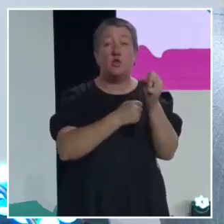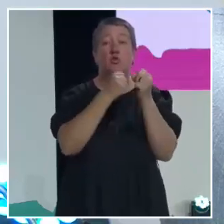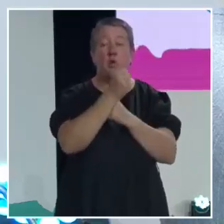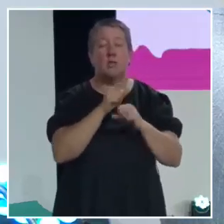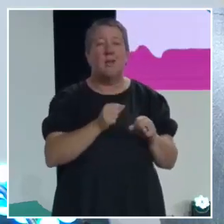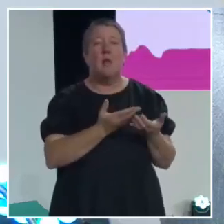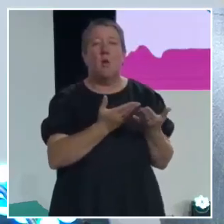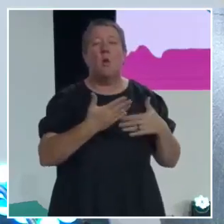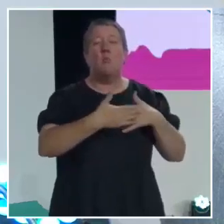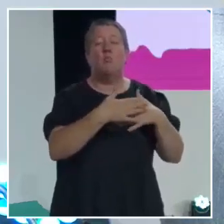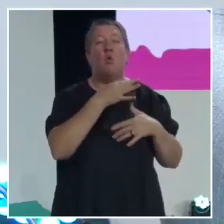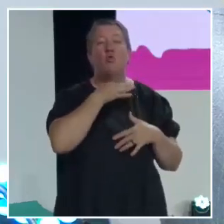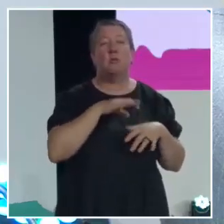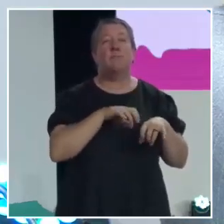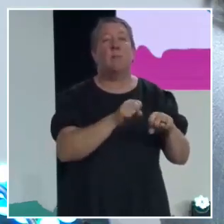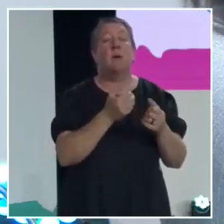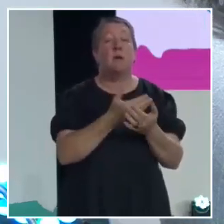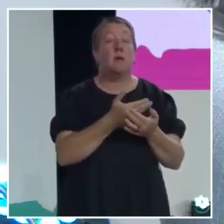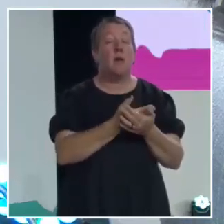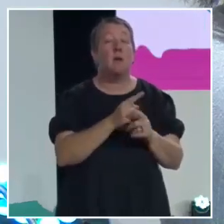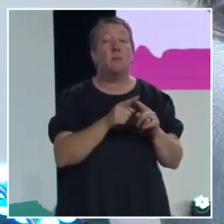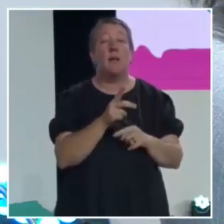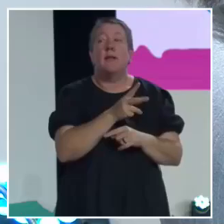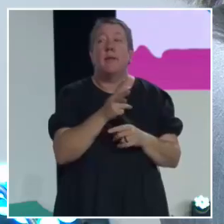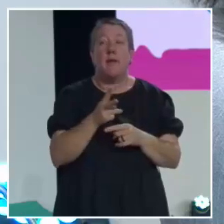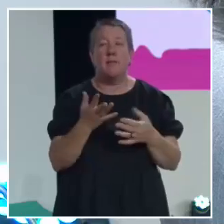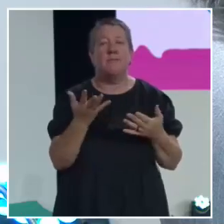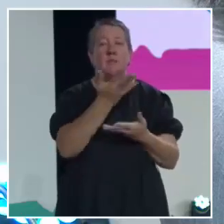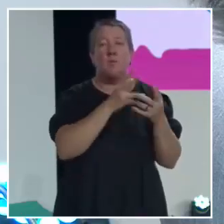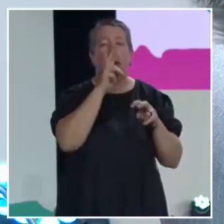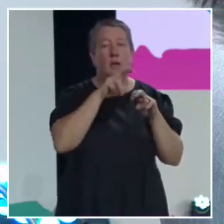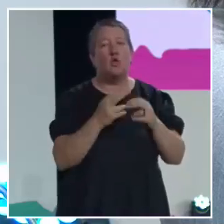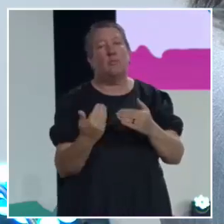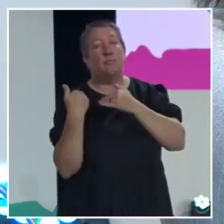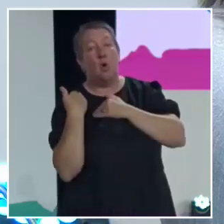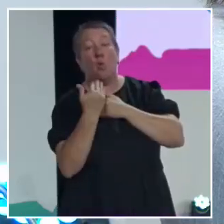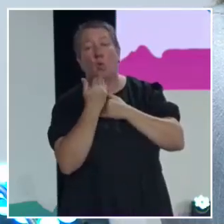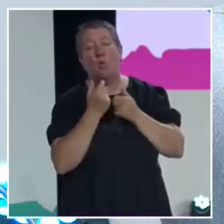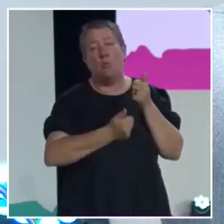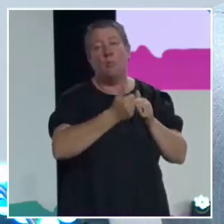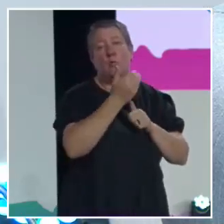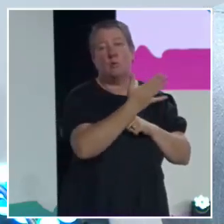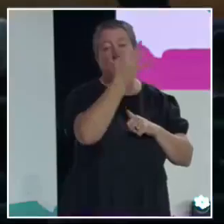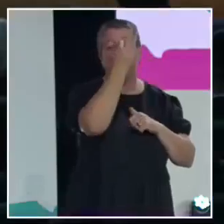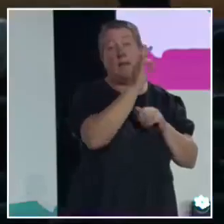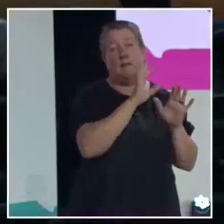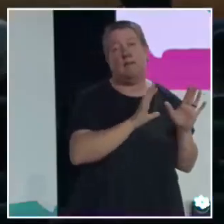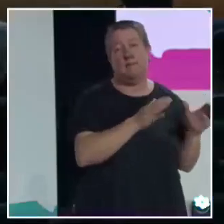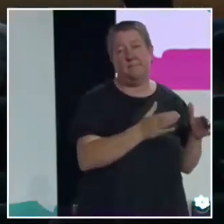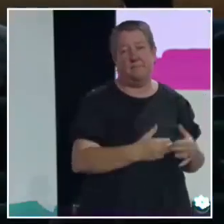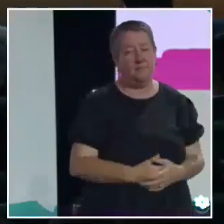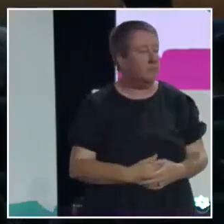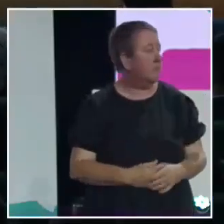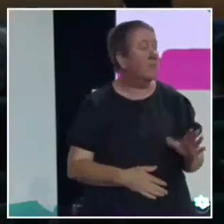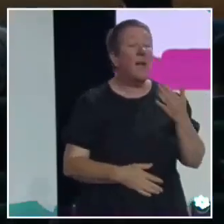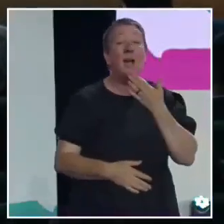them to take more risk, which again, someone has to bear, which will largely be the state. Please. Thank